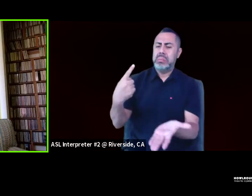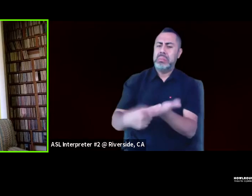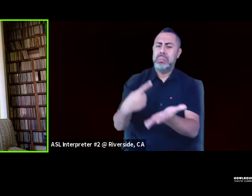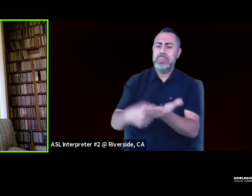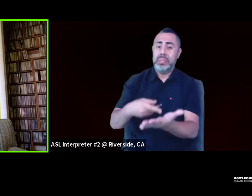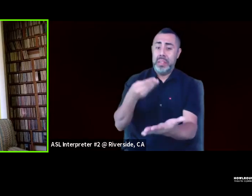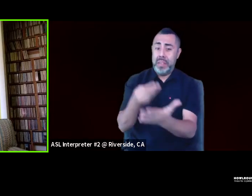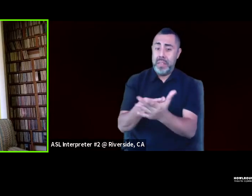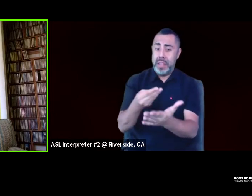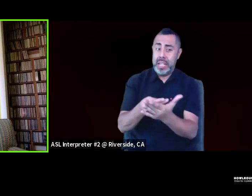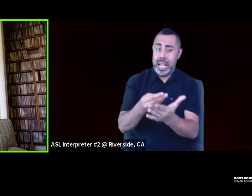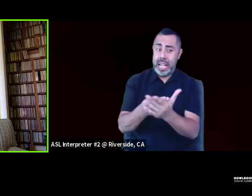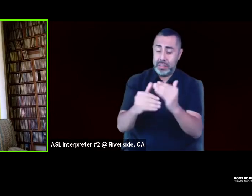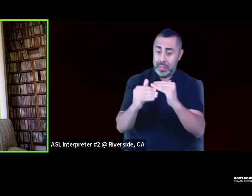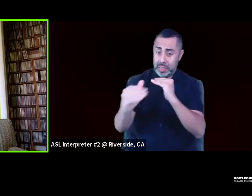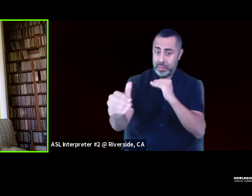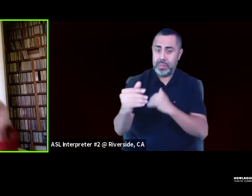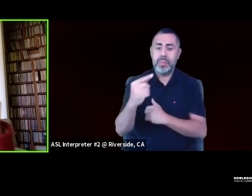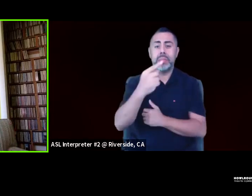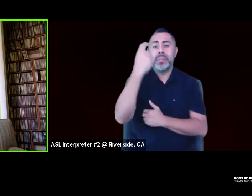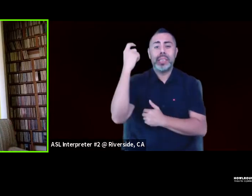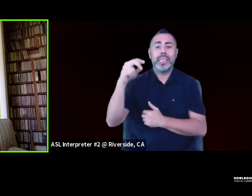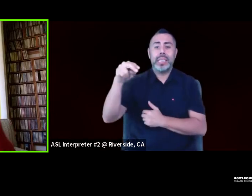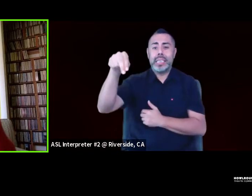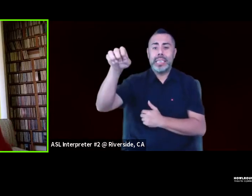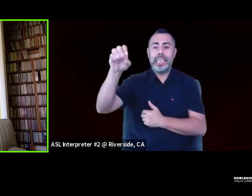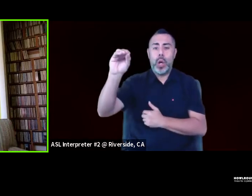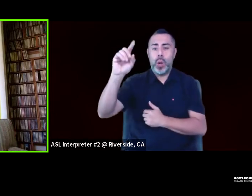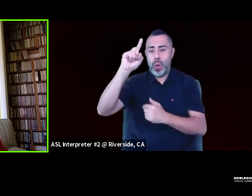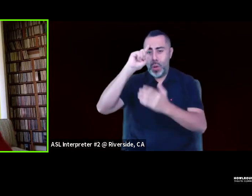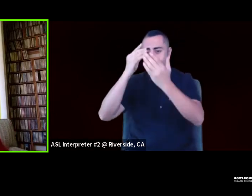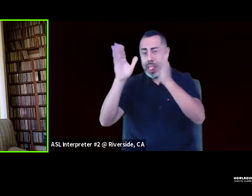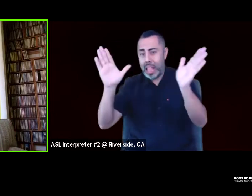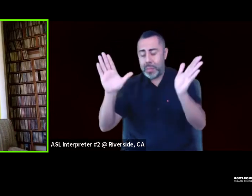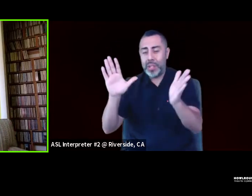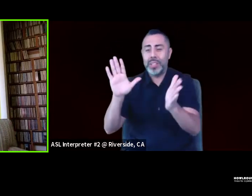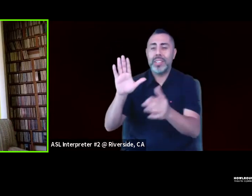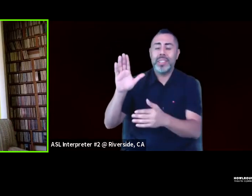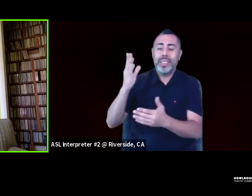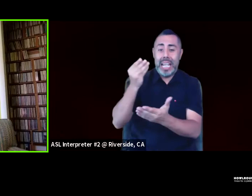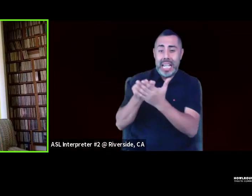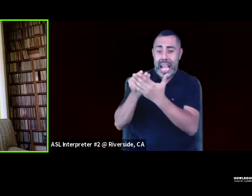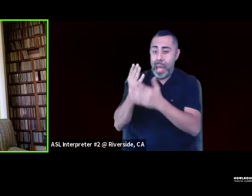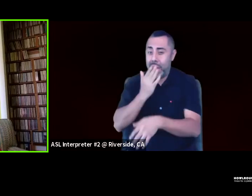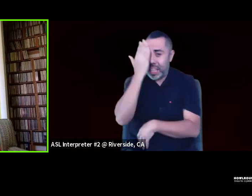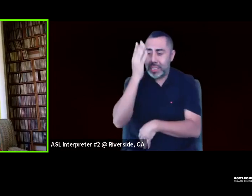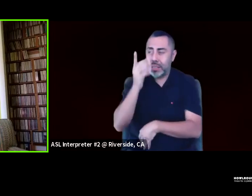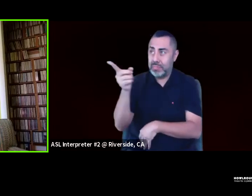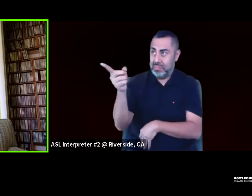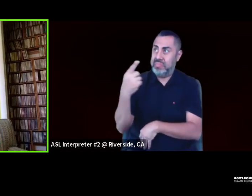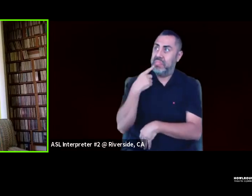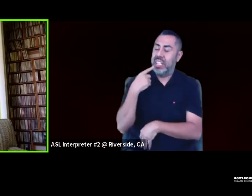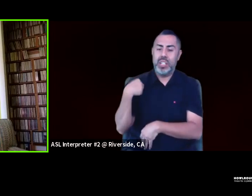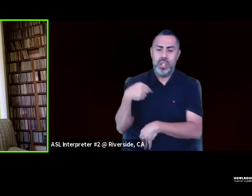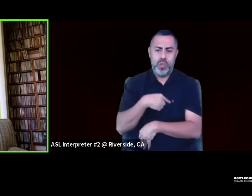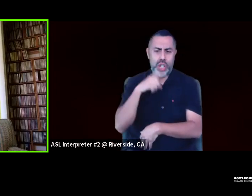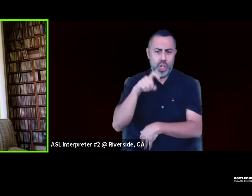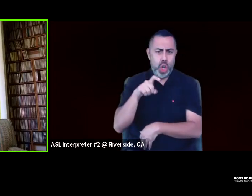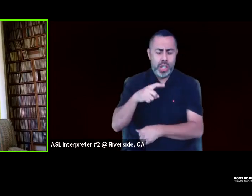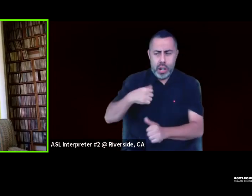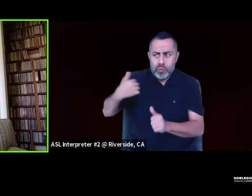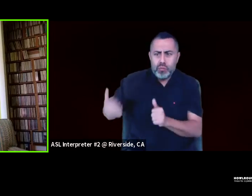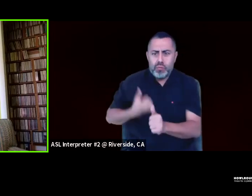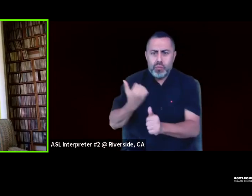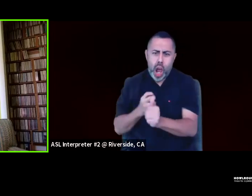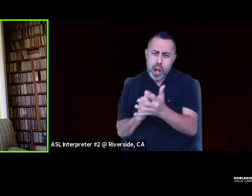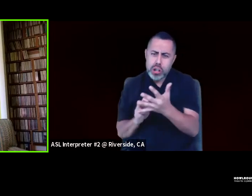capitalism tells us that we should be climbing a ladder toward financial success and that our successes and